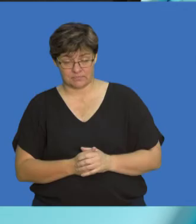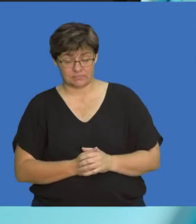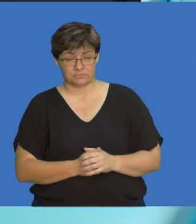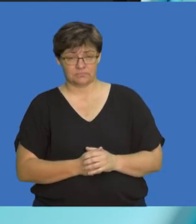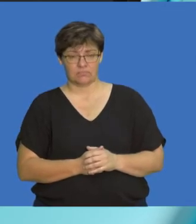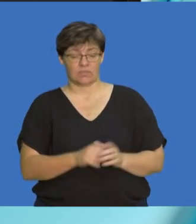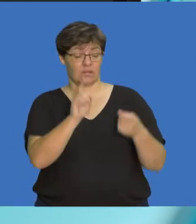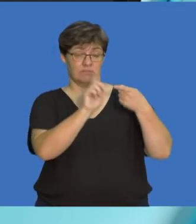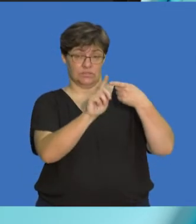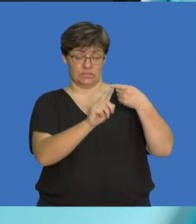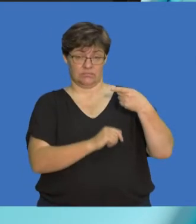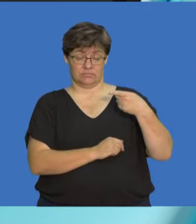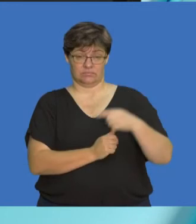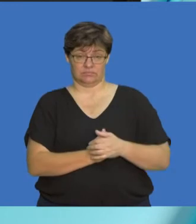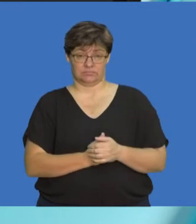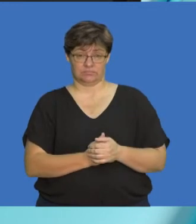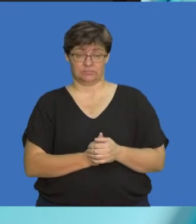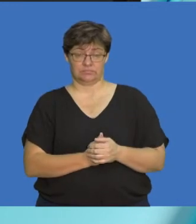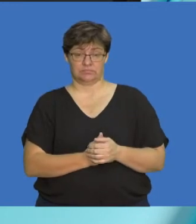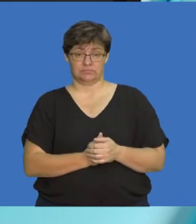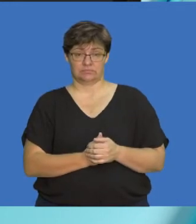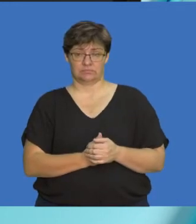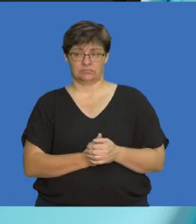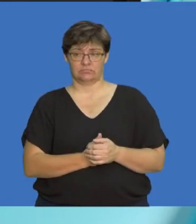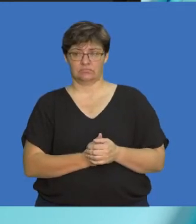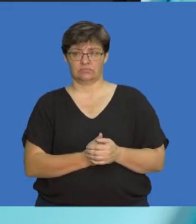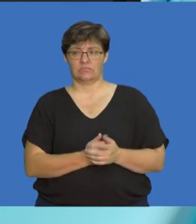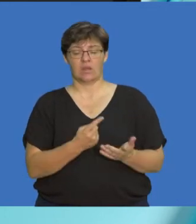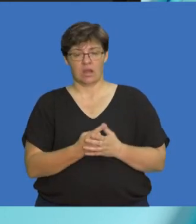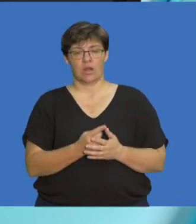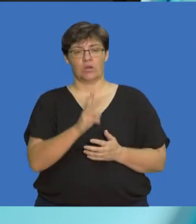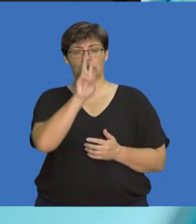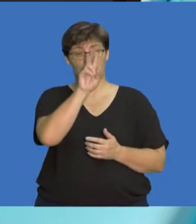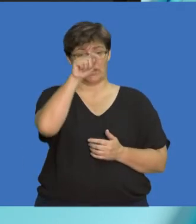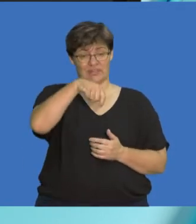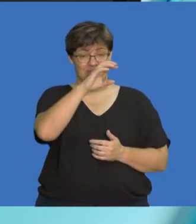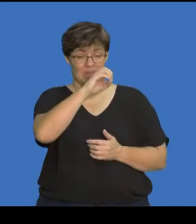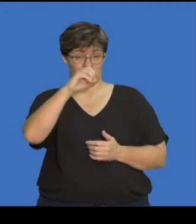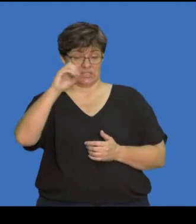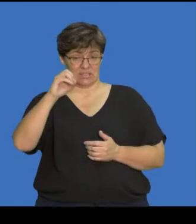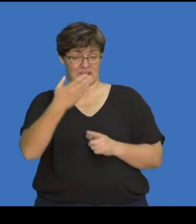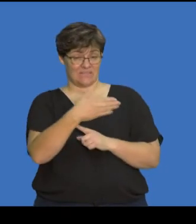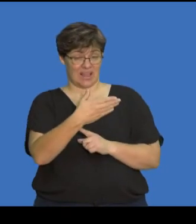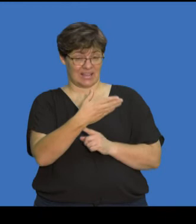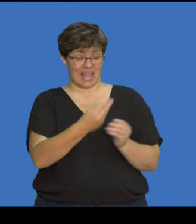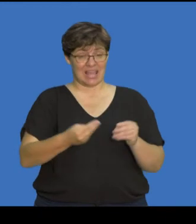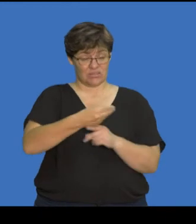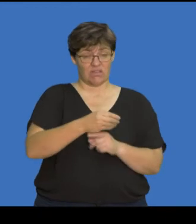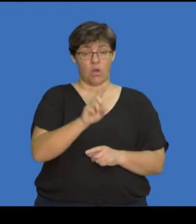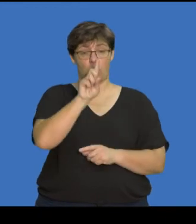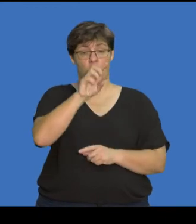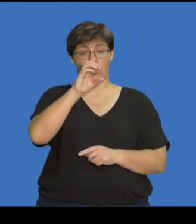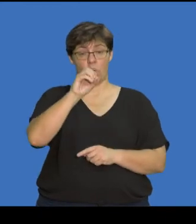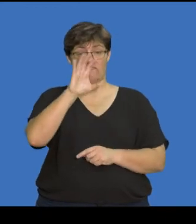number 1, the extra sales will be 2,000 flags at 105 Rand